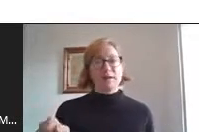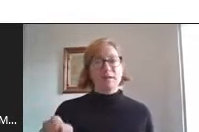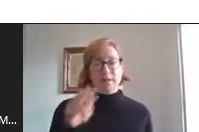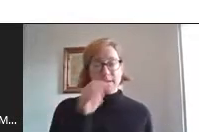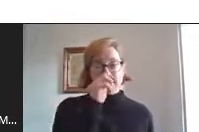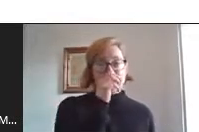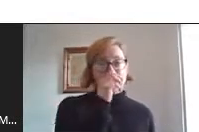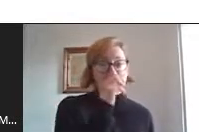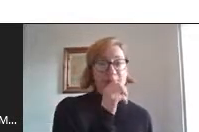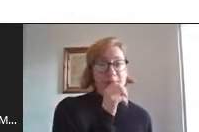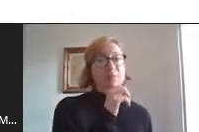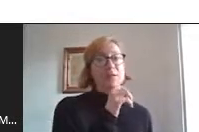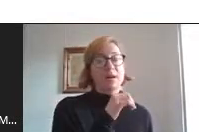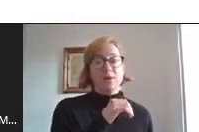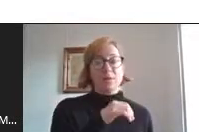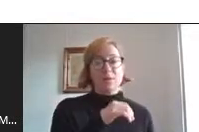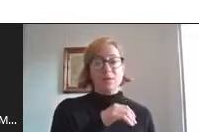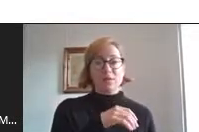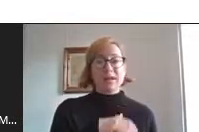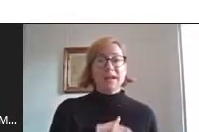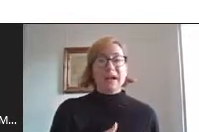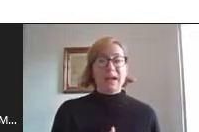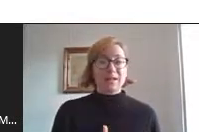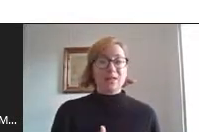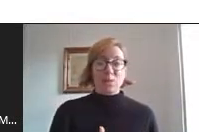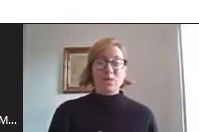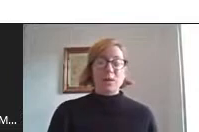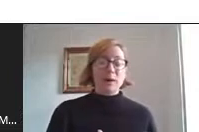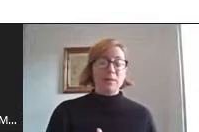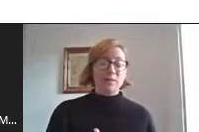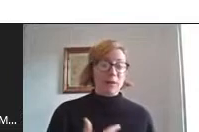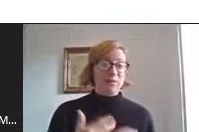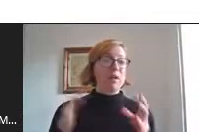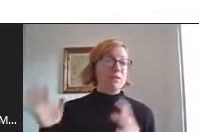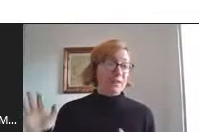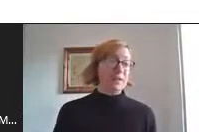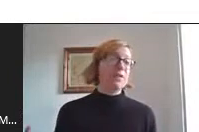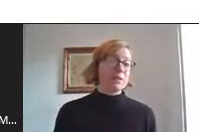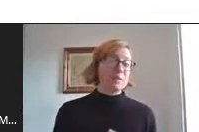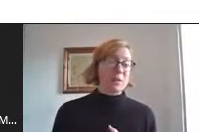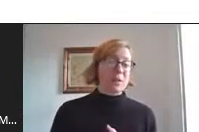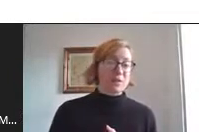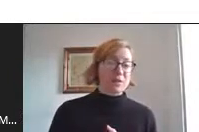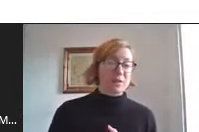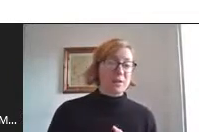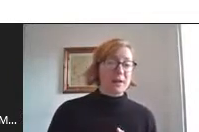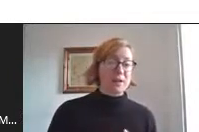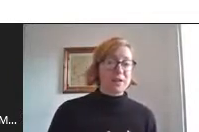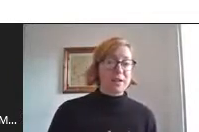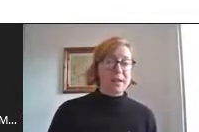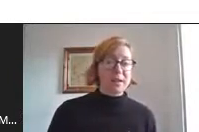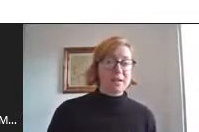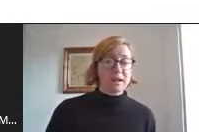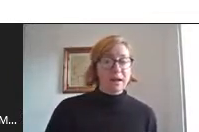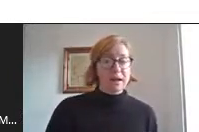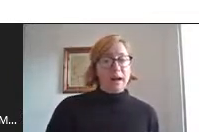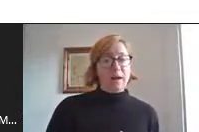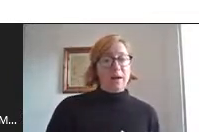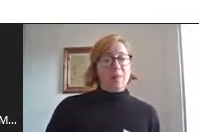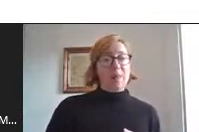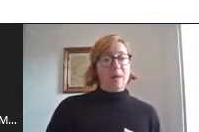look on their website. So they don't accept referrals unless there's also a very significant speech language communication